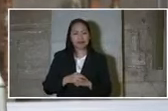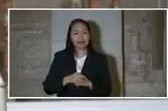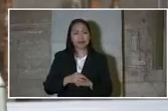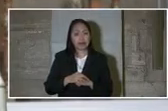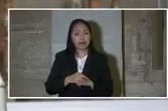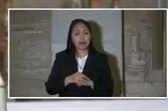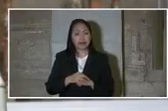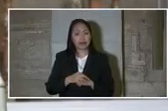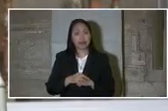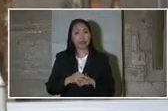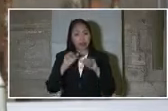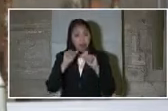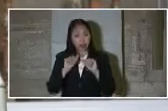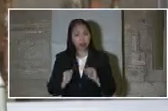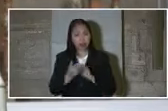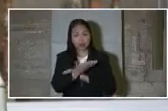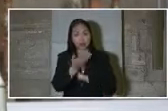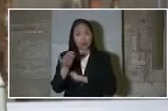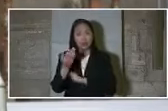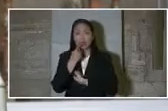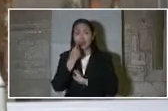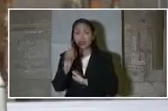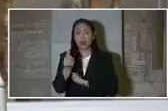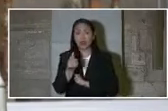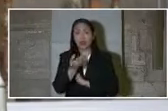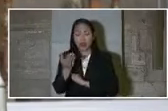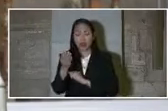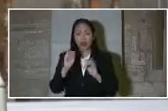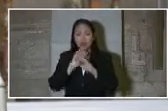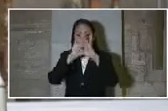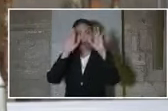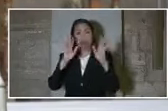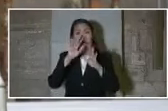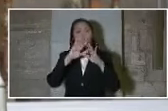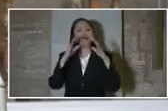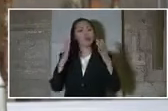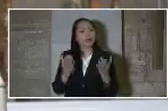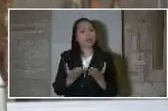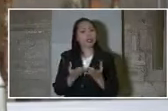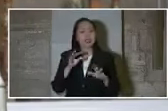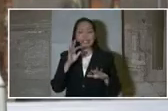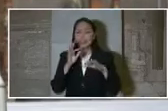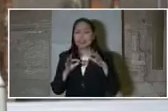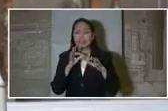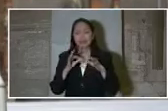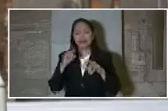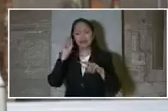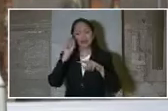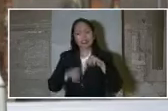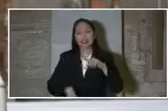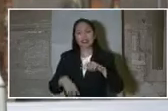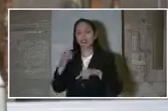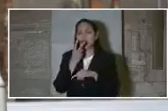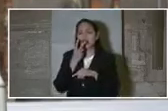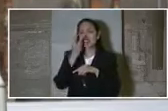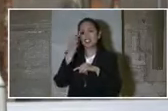Can you say that you are the light of the world if we cannot see light in